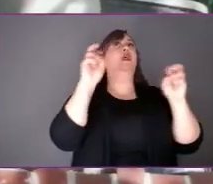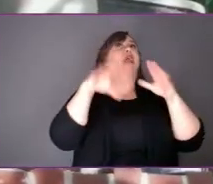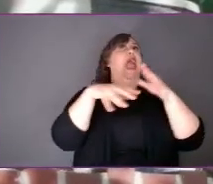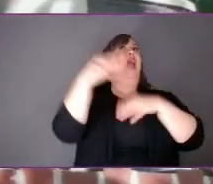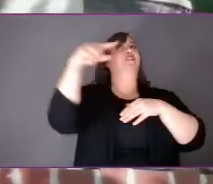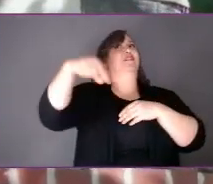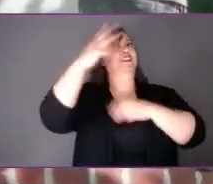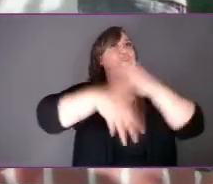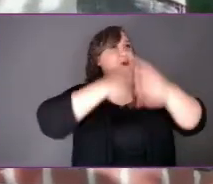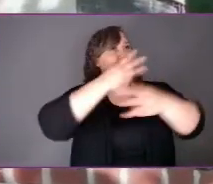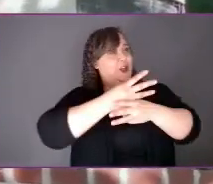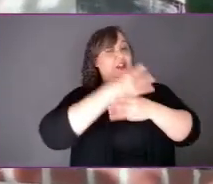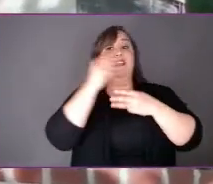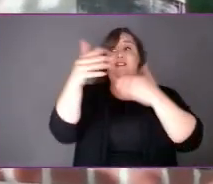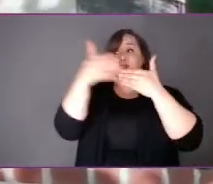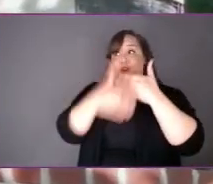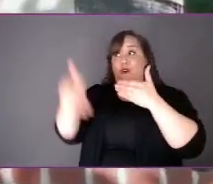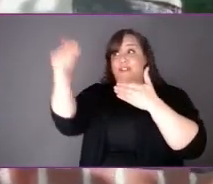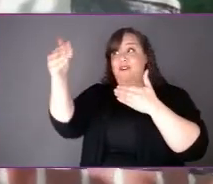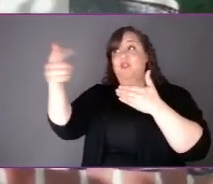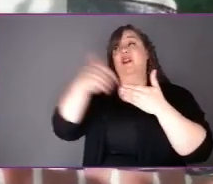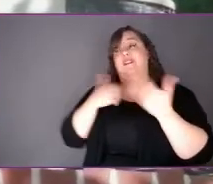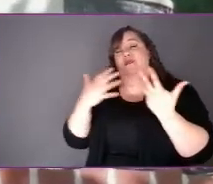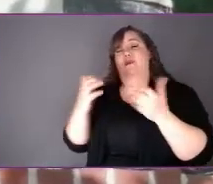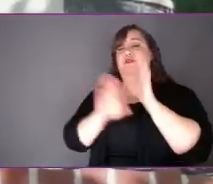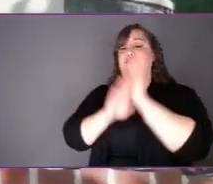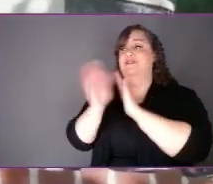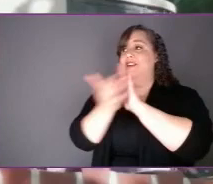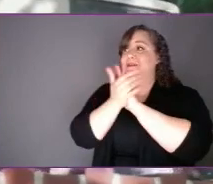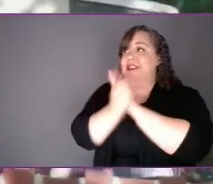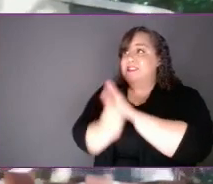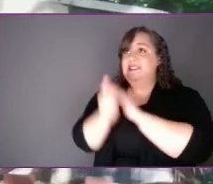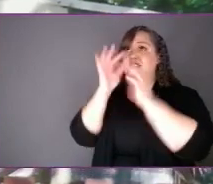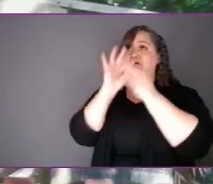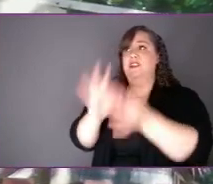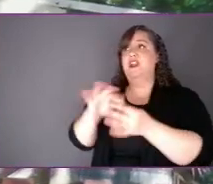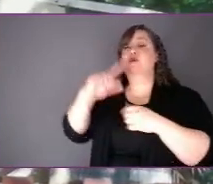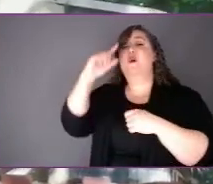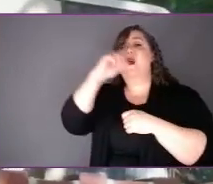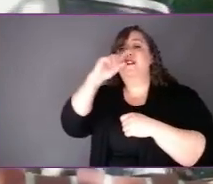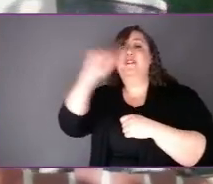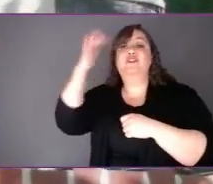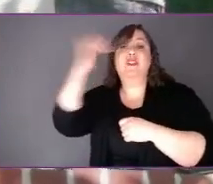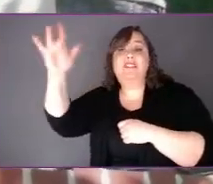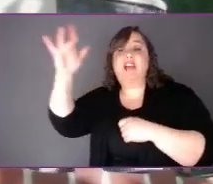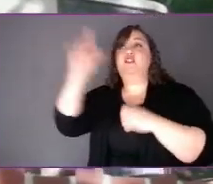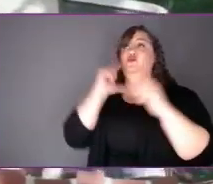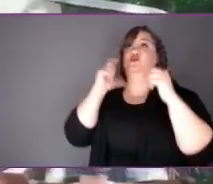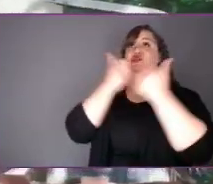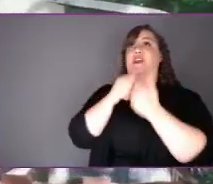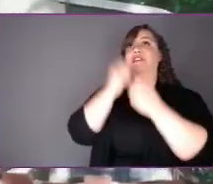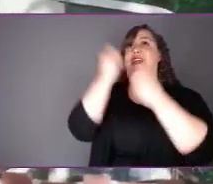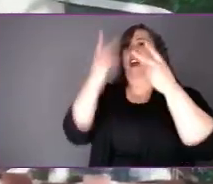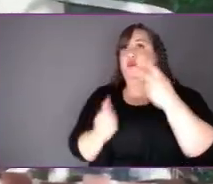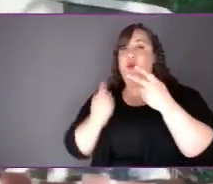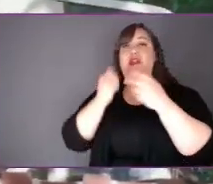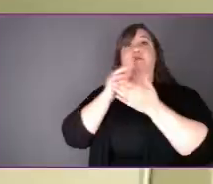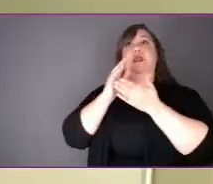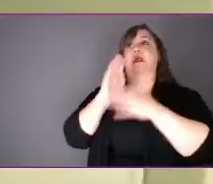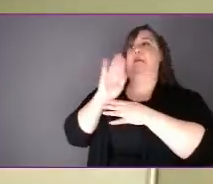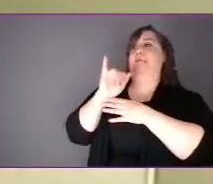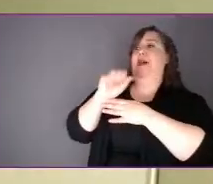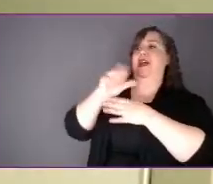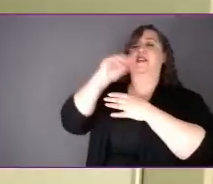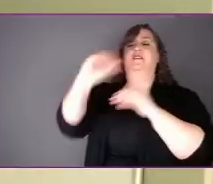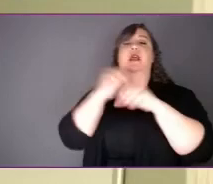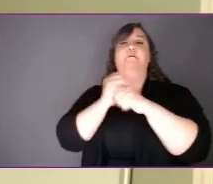going forward, I really want to develop a skill set in artificial intelligence to challenge algorithmic bias and just create more equitable solutions.